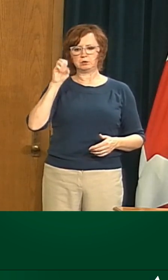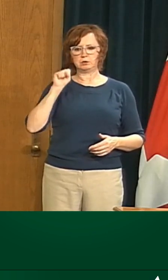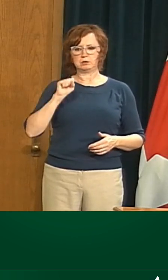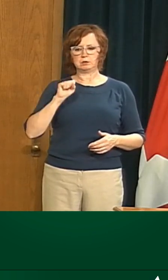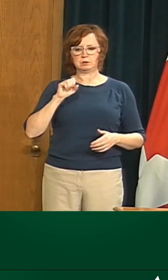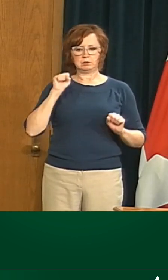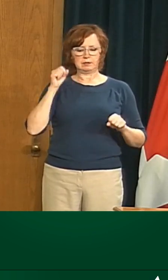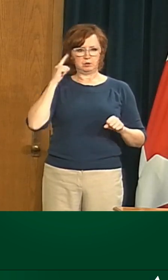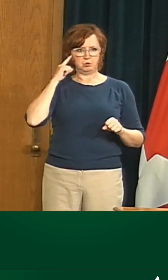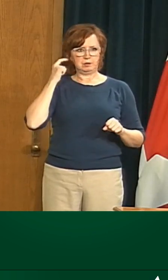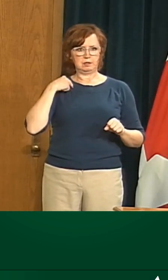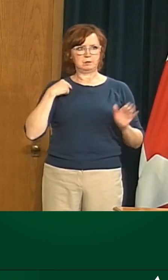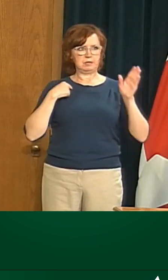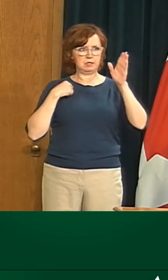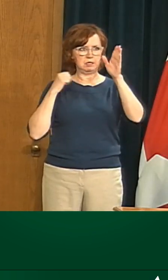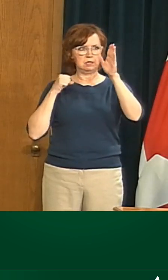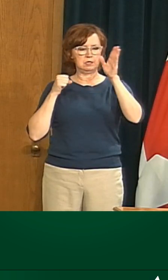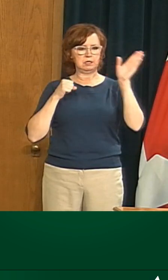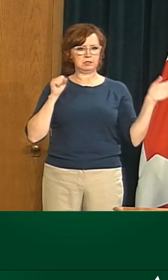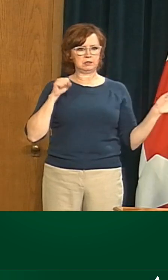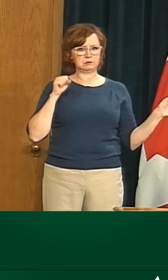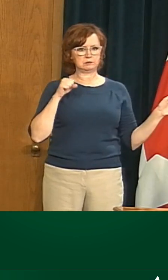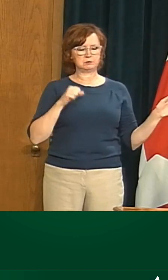Yes, can you hear me? Yes.